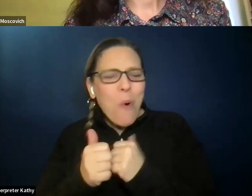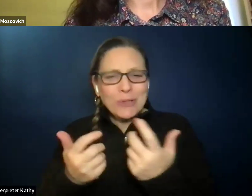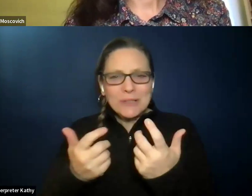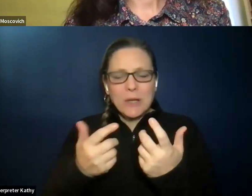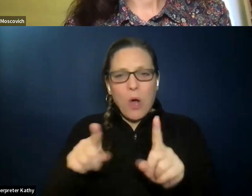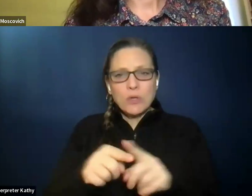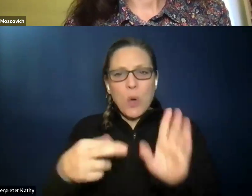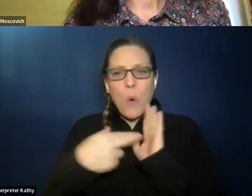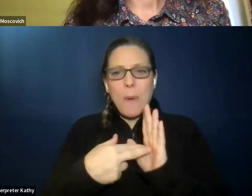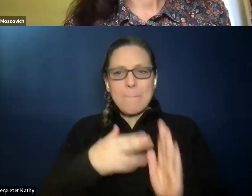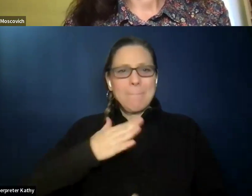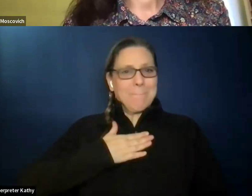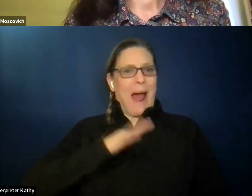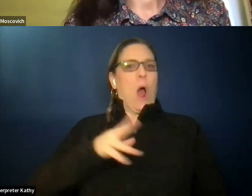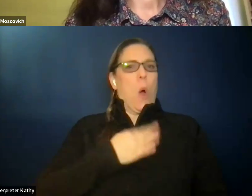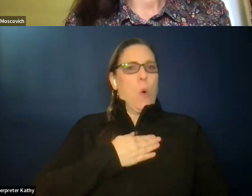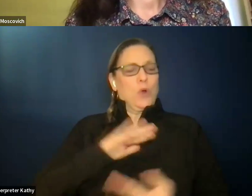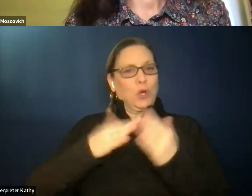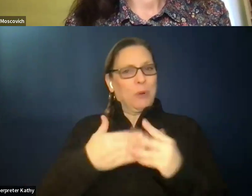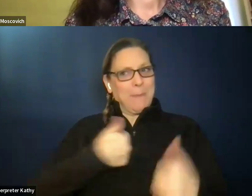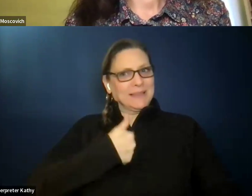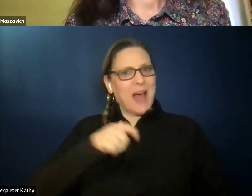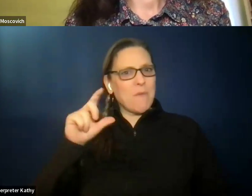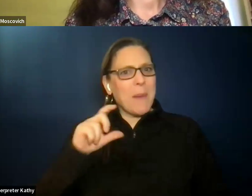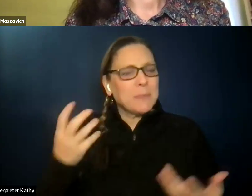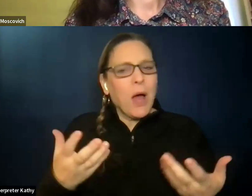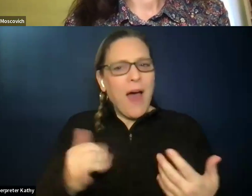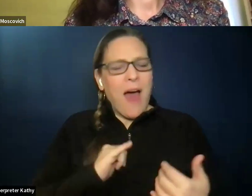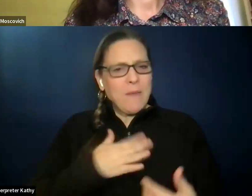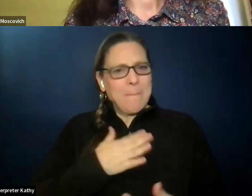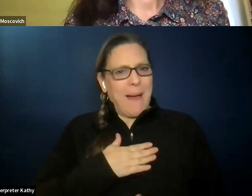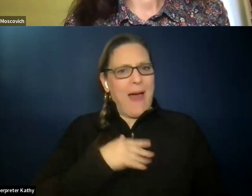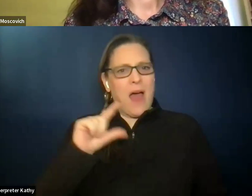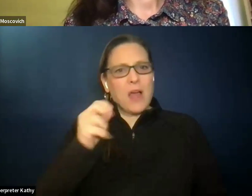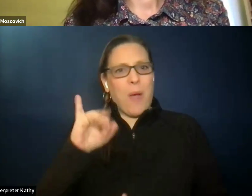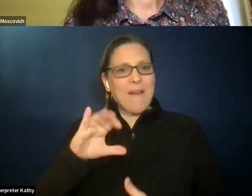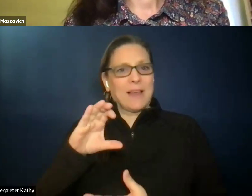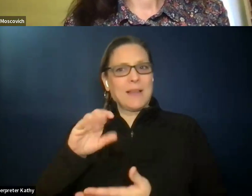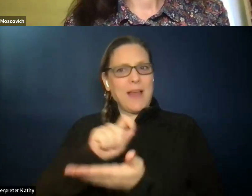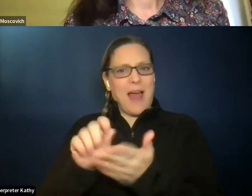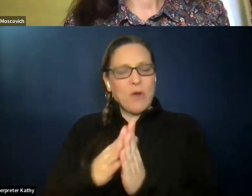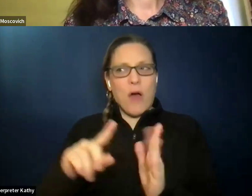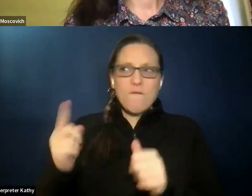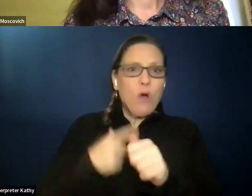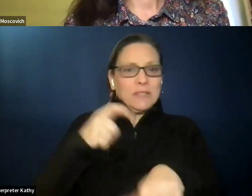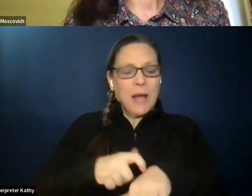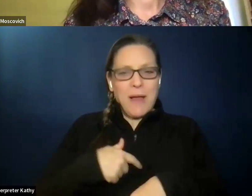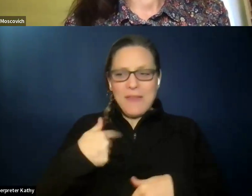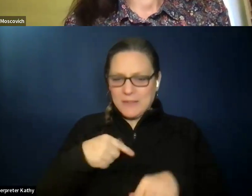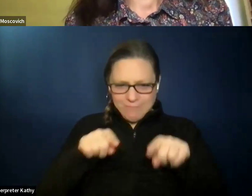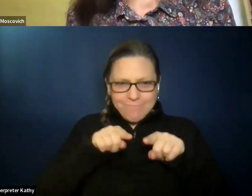it represented my own community being Muslim. And this being my graphic novel debut, I just felt like, oh, this aligns